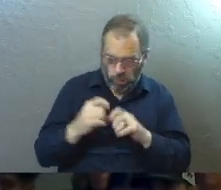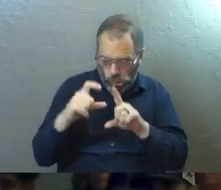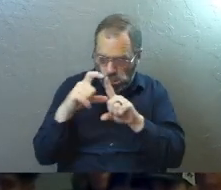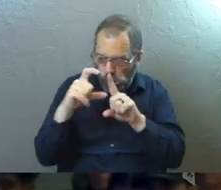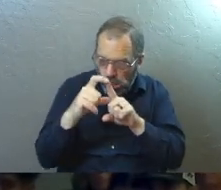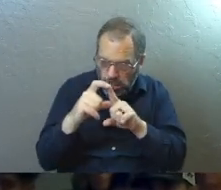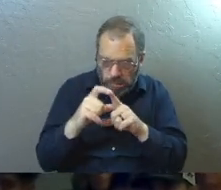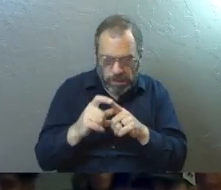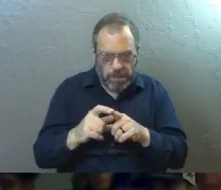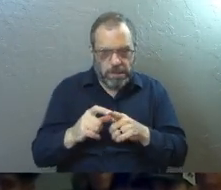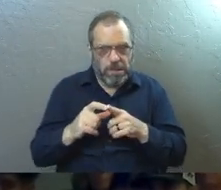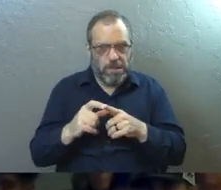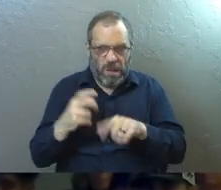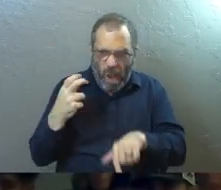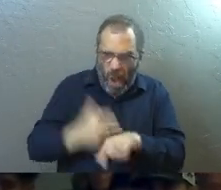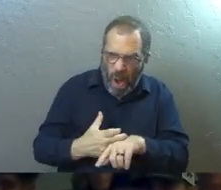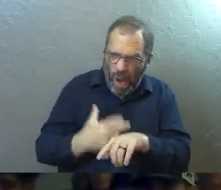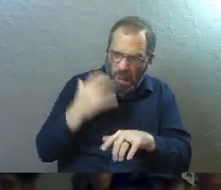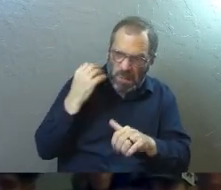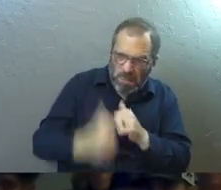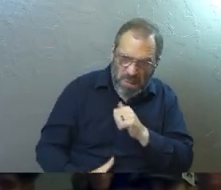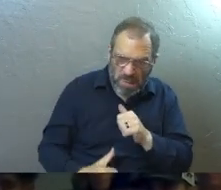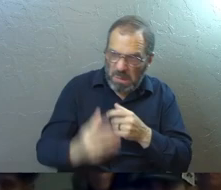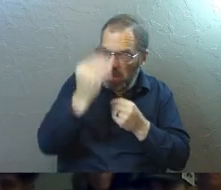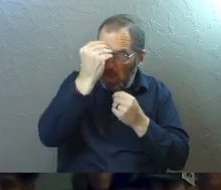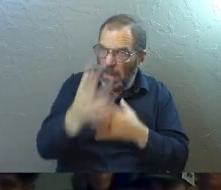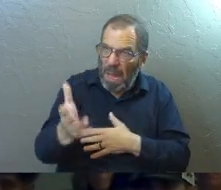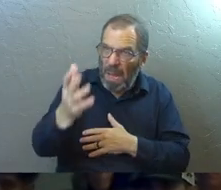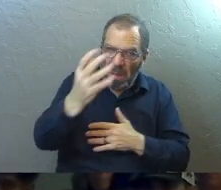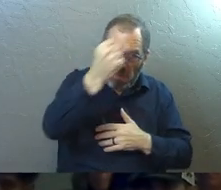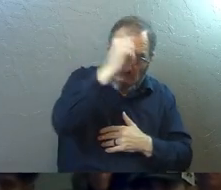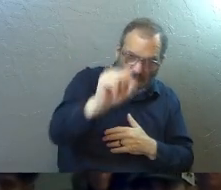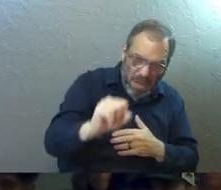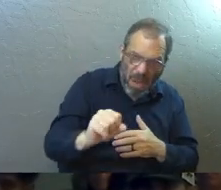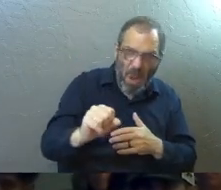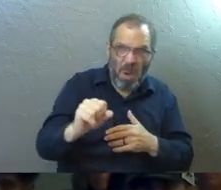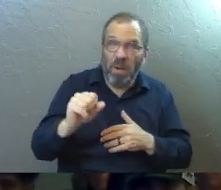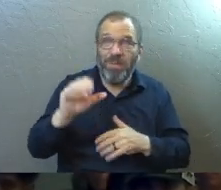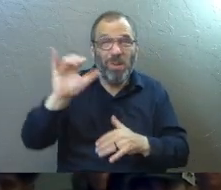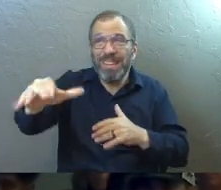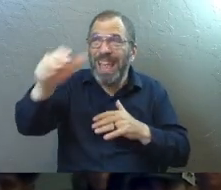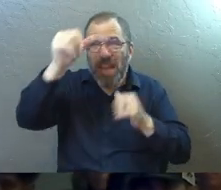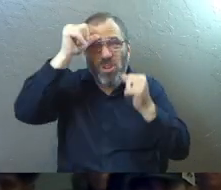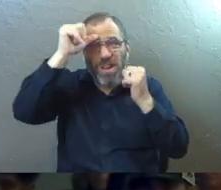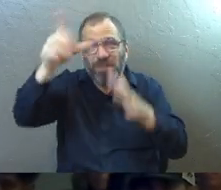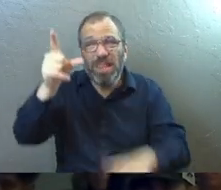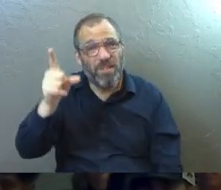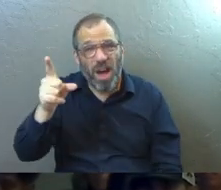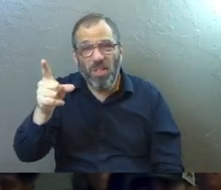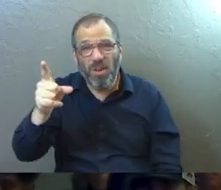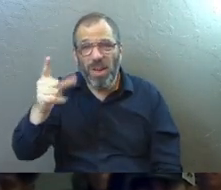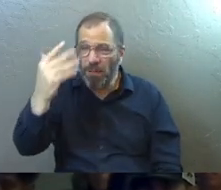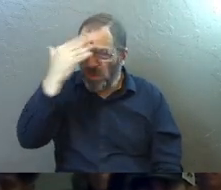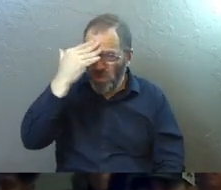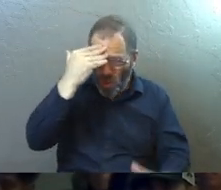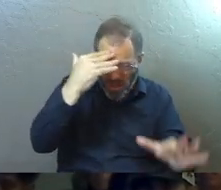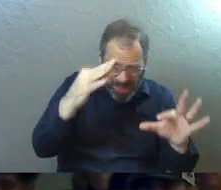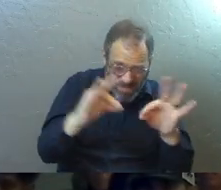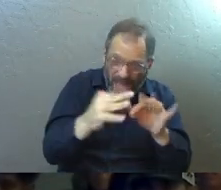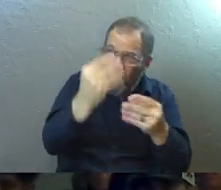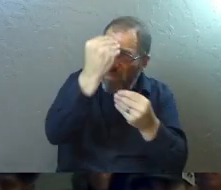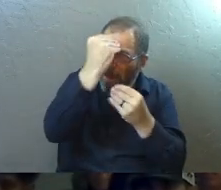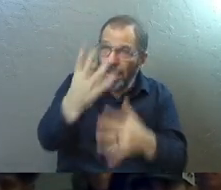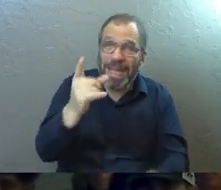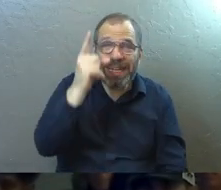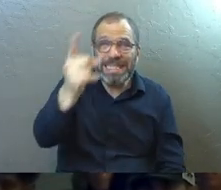words. Like that it feels a little too harsh, a little too much to obey God, to disobey. It's like that is our Heavenly Father, right? And we know the value of